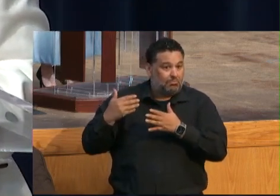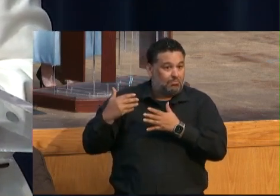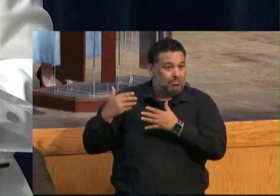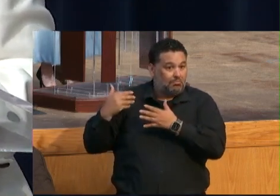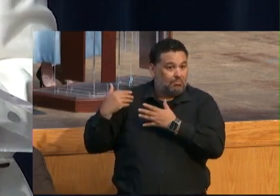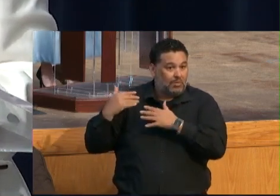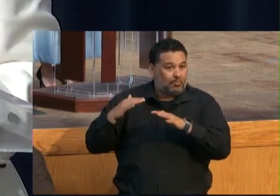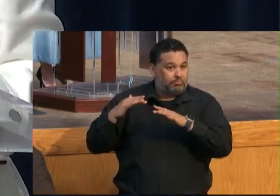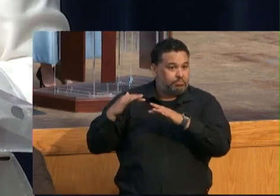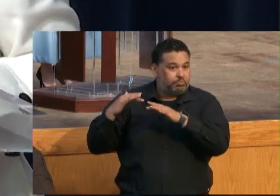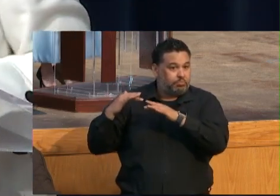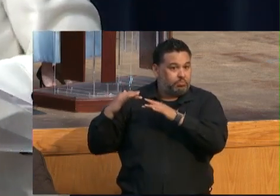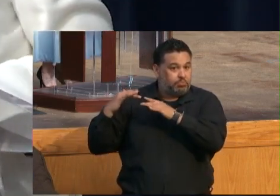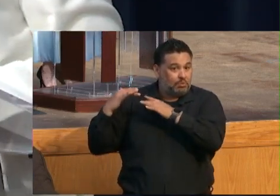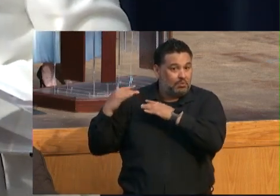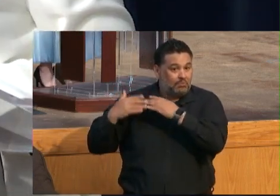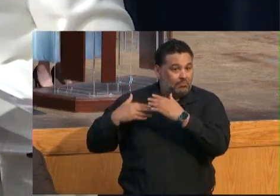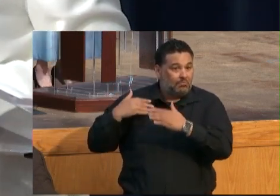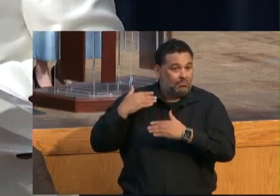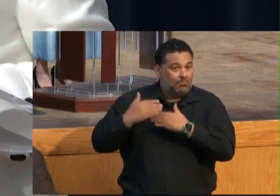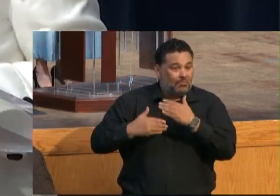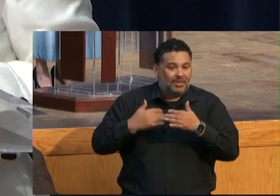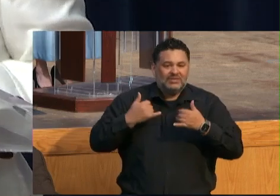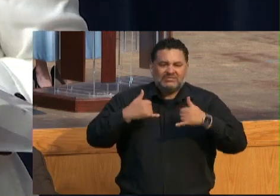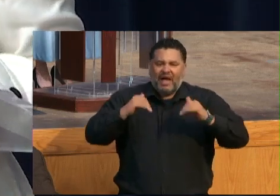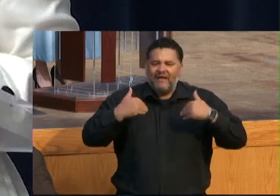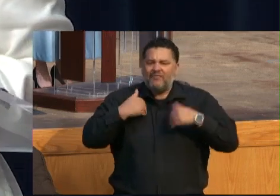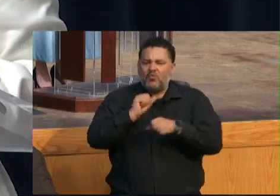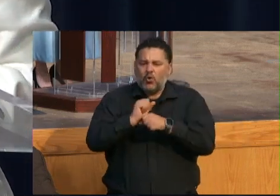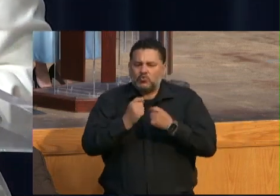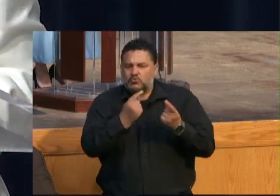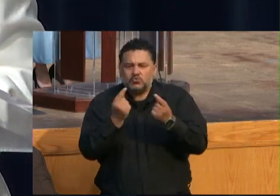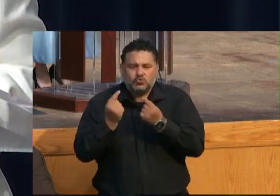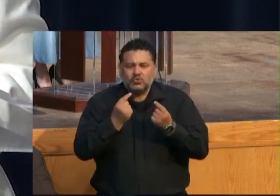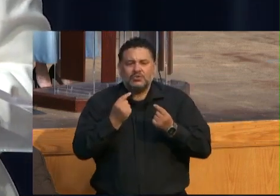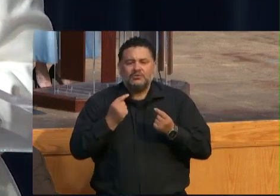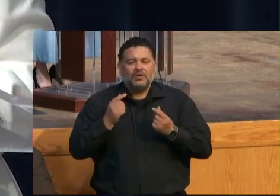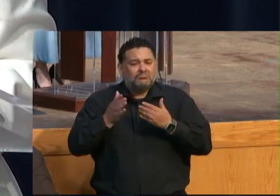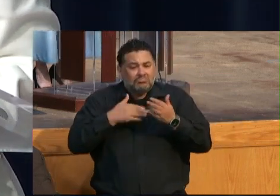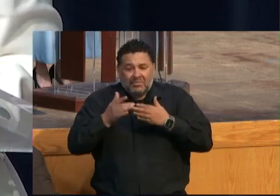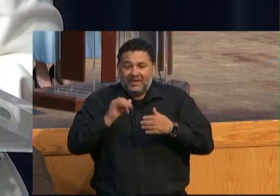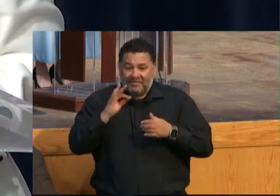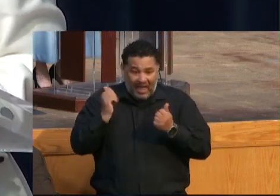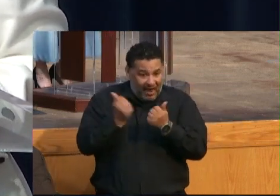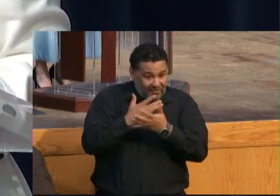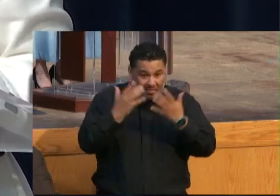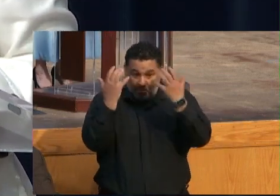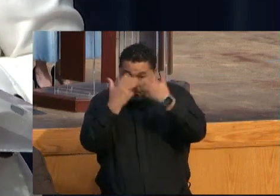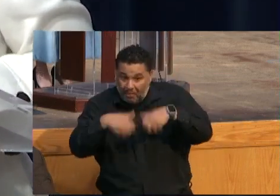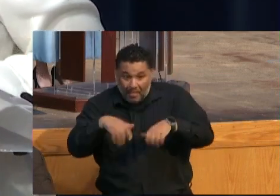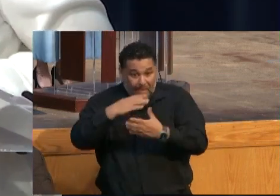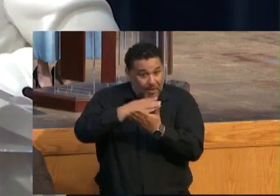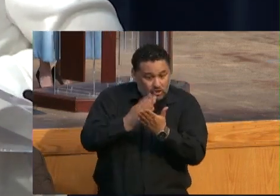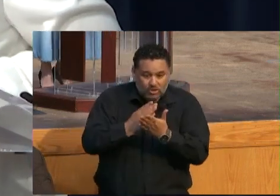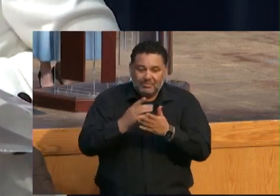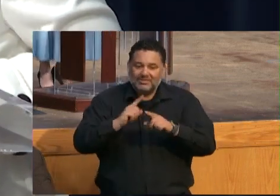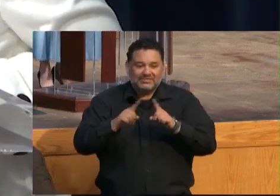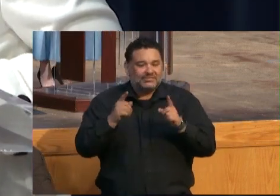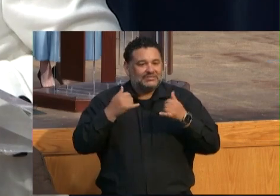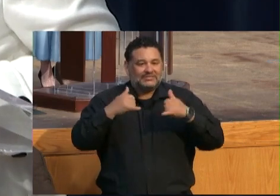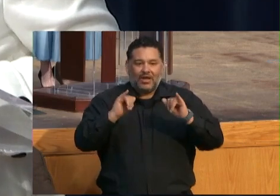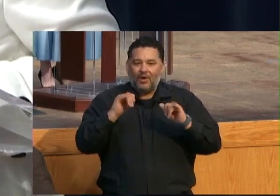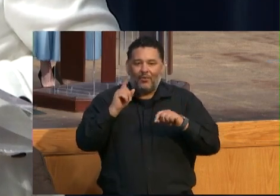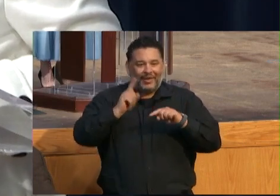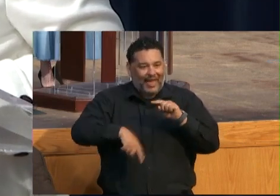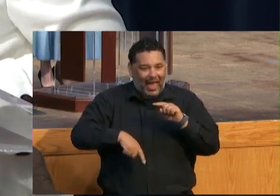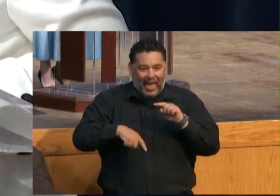do. Even if everything goes our way with what we know in the budget model, we can't live on the edge of a fiscal